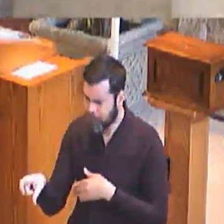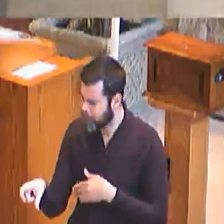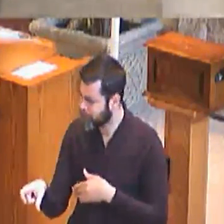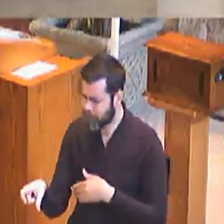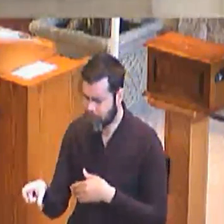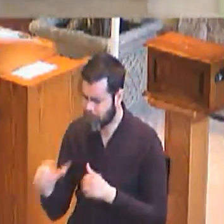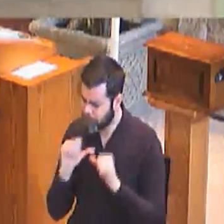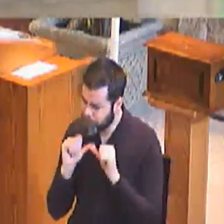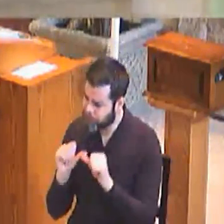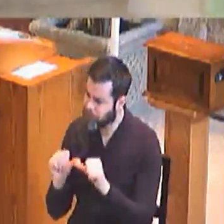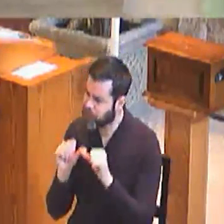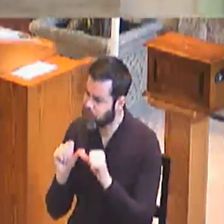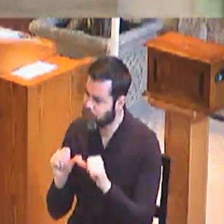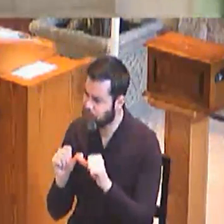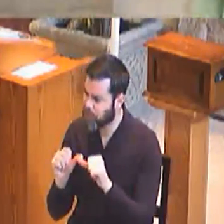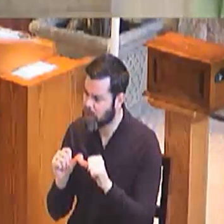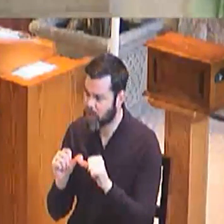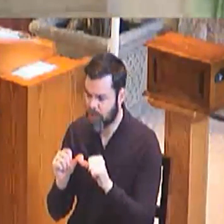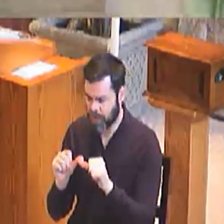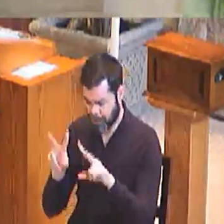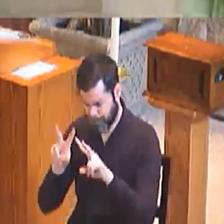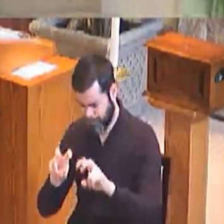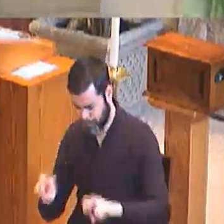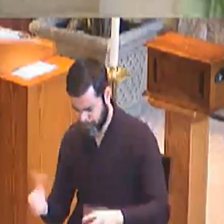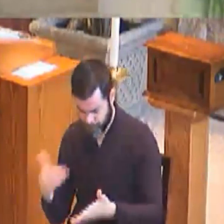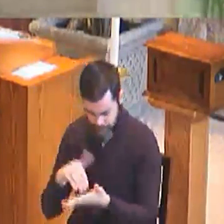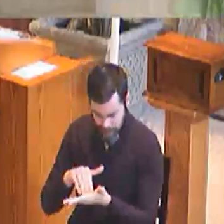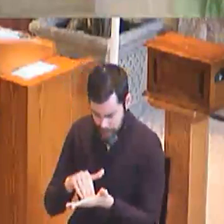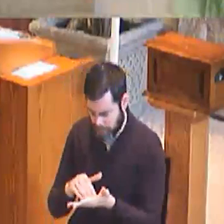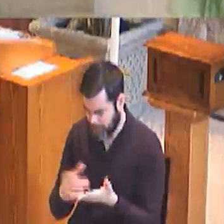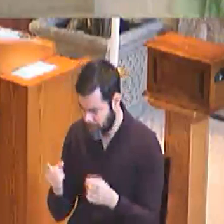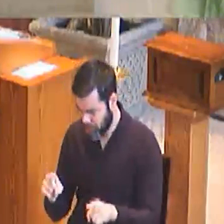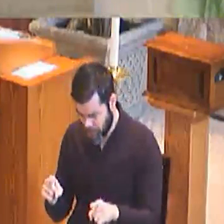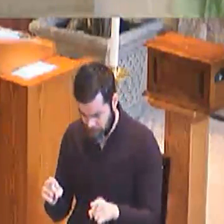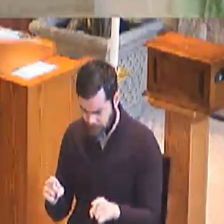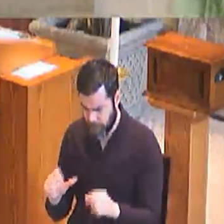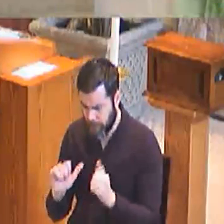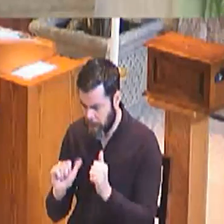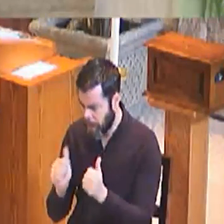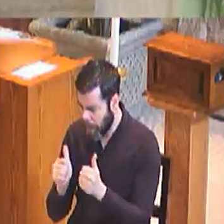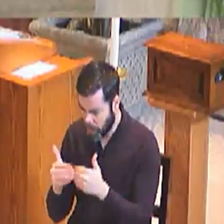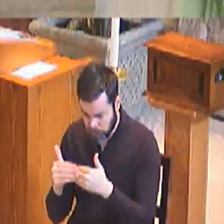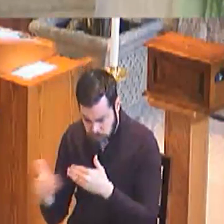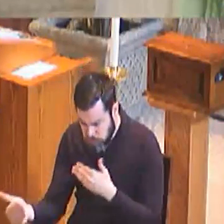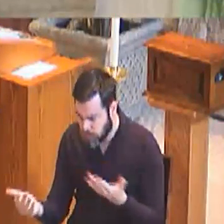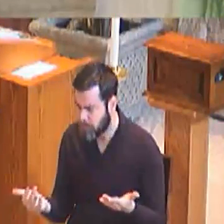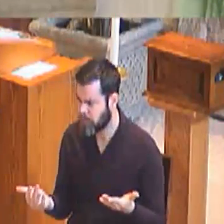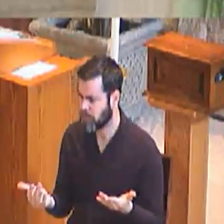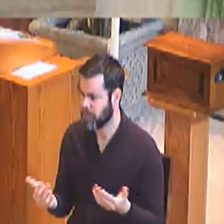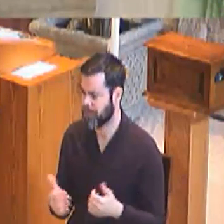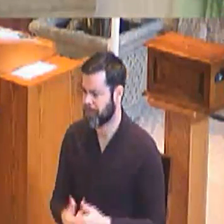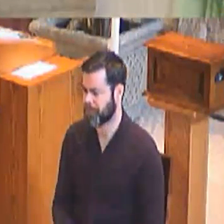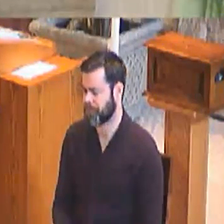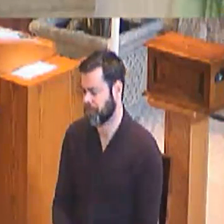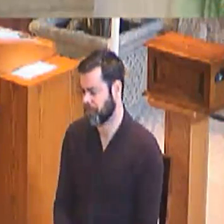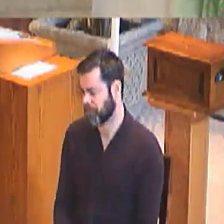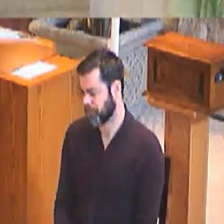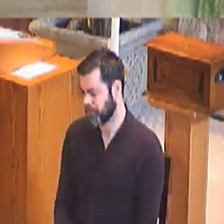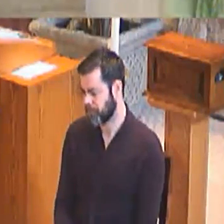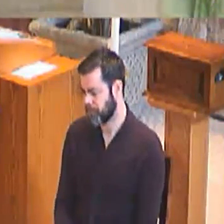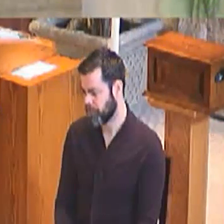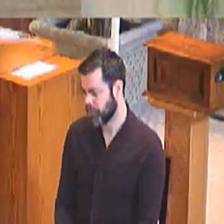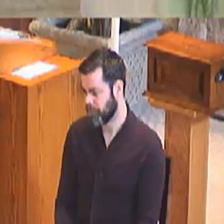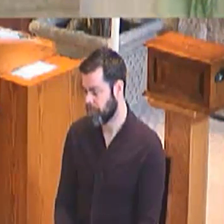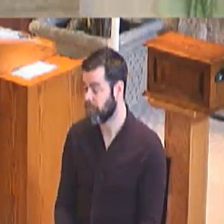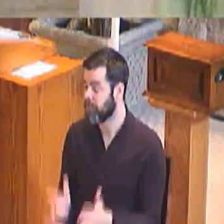up. We just have to reassess the situation in our own life. Look at what